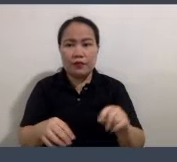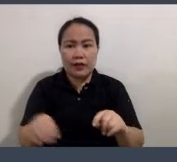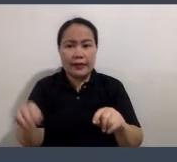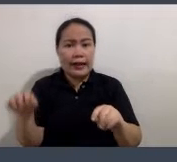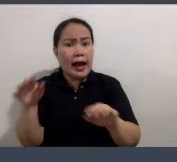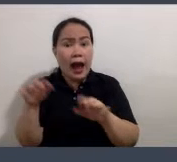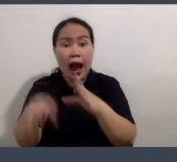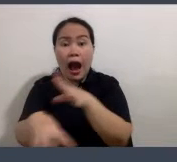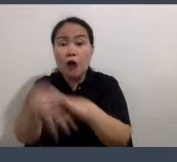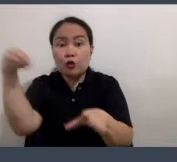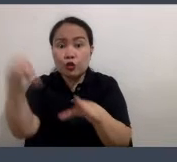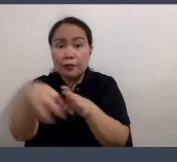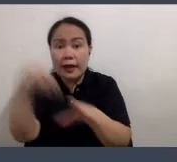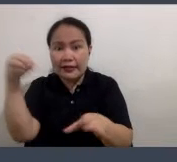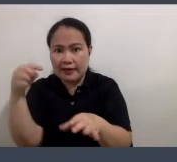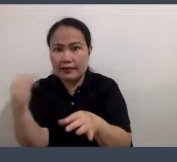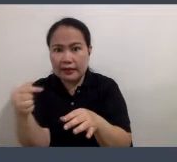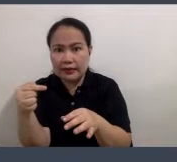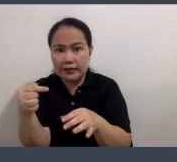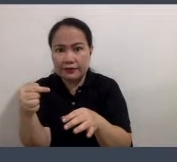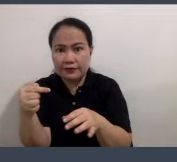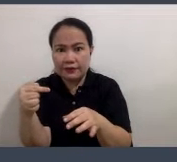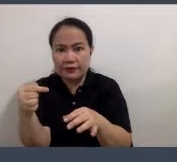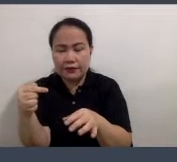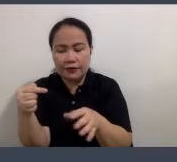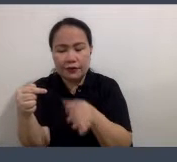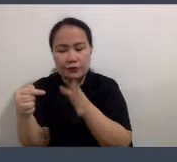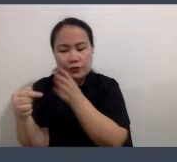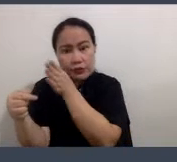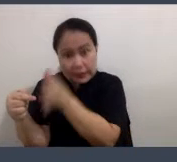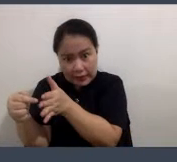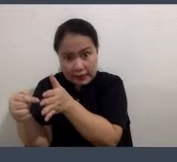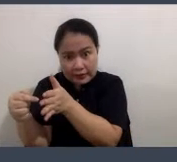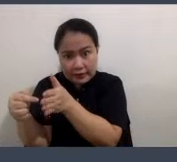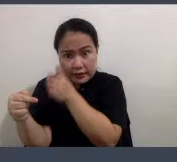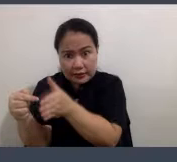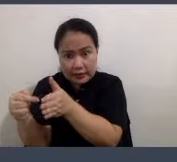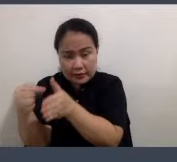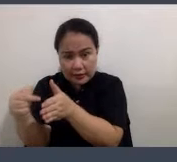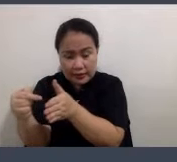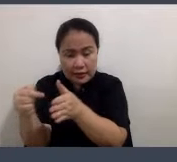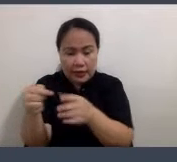dahilan kung bakit ang sagot natin dito ay nag-negative.